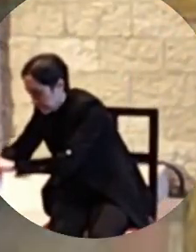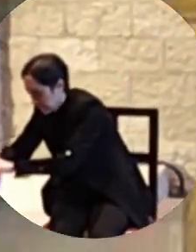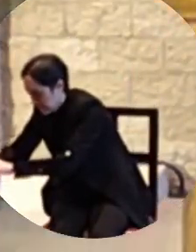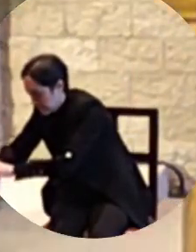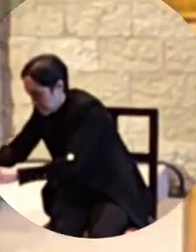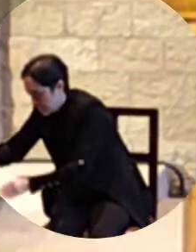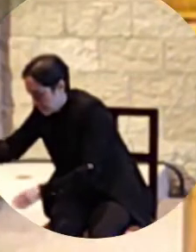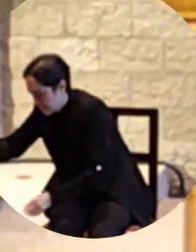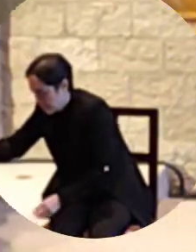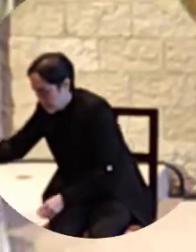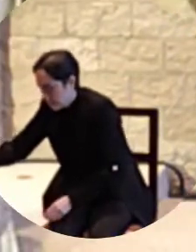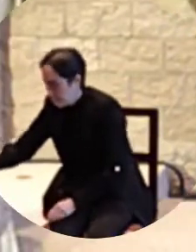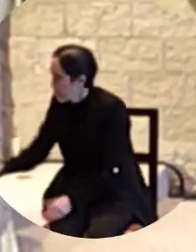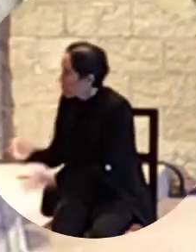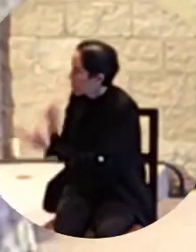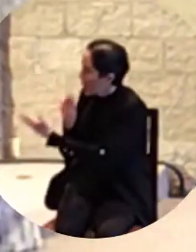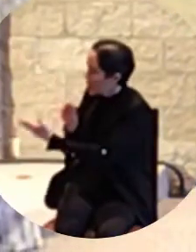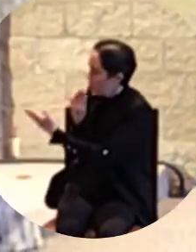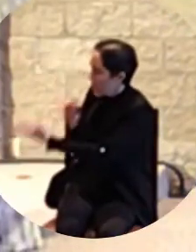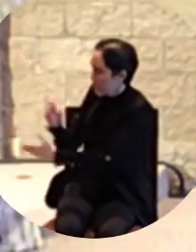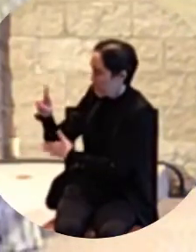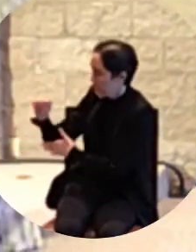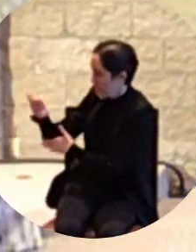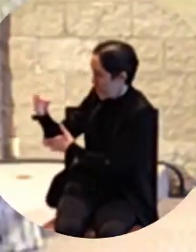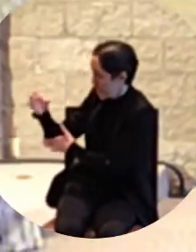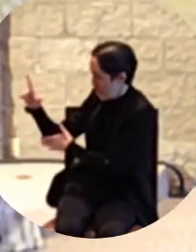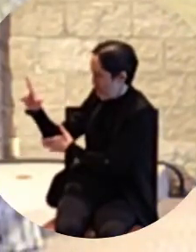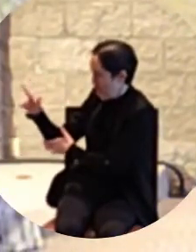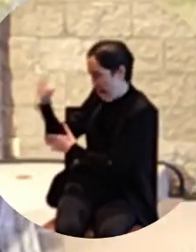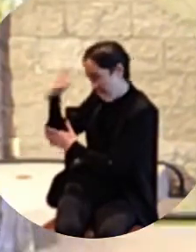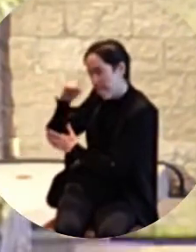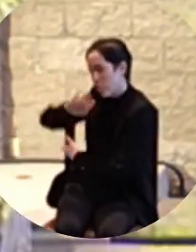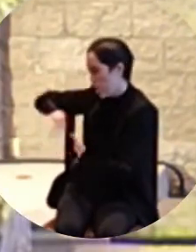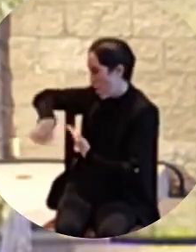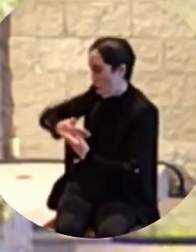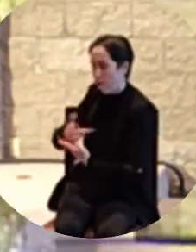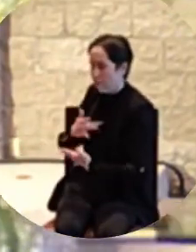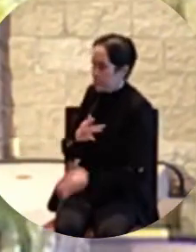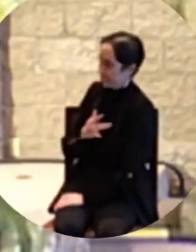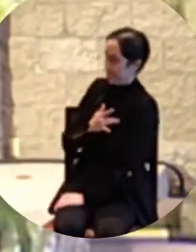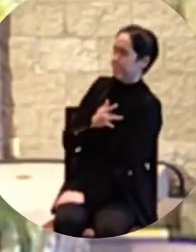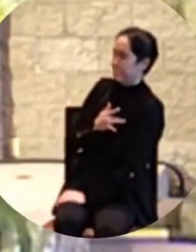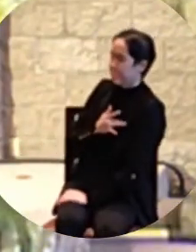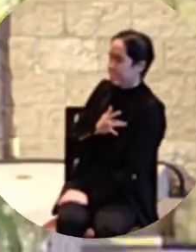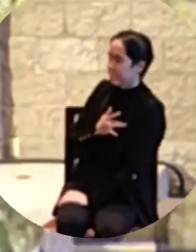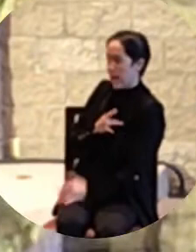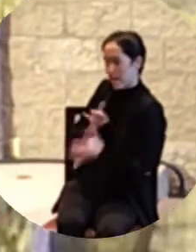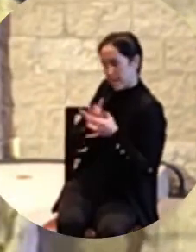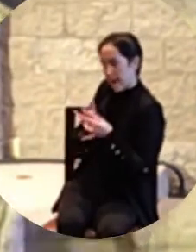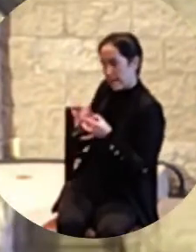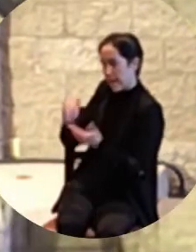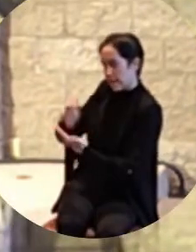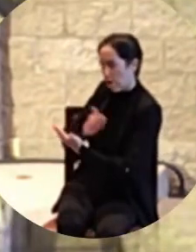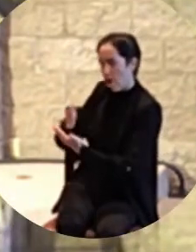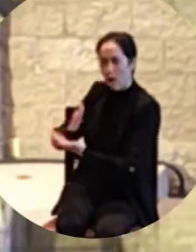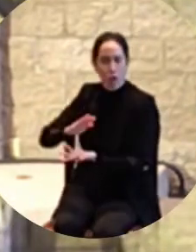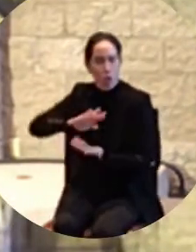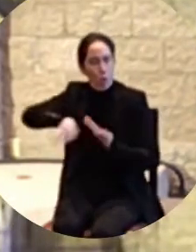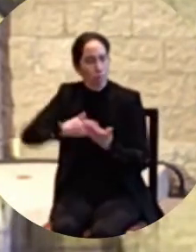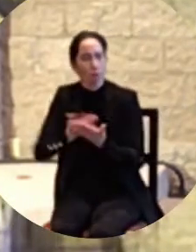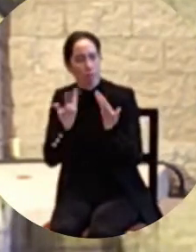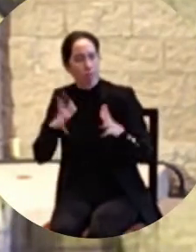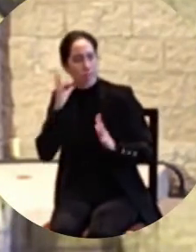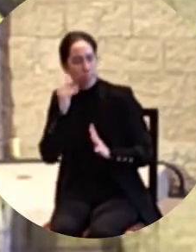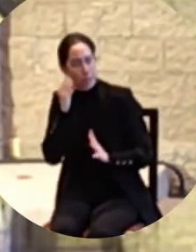Thank you. Thank you, Rachel. I think we can all relate to that song. I mean, I think we've all been through periods in our lives where we felt like we were in